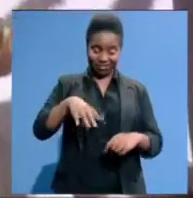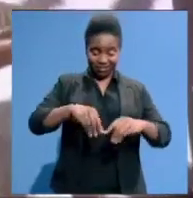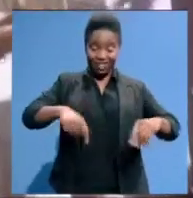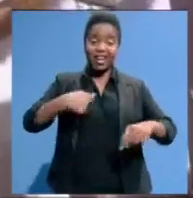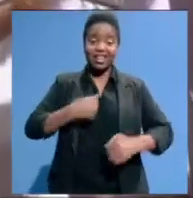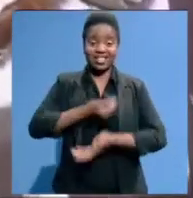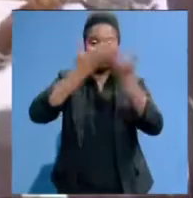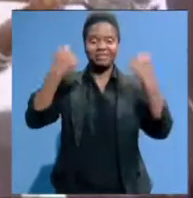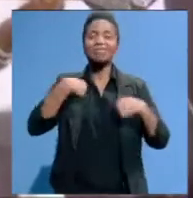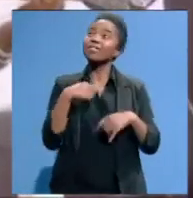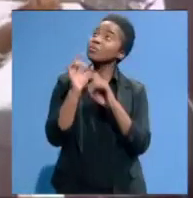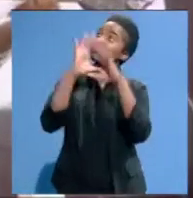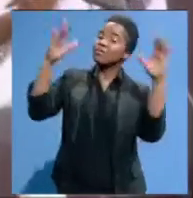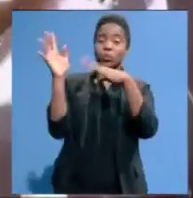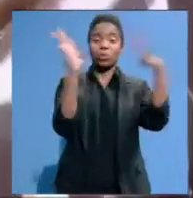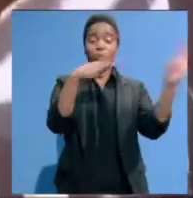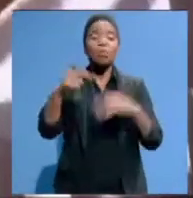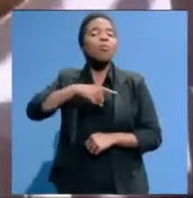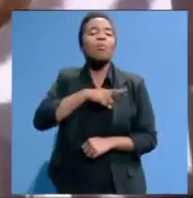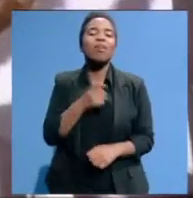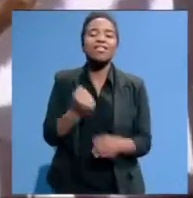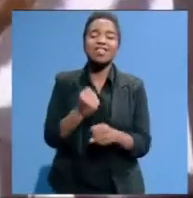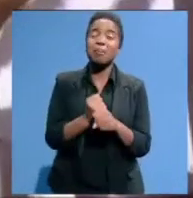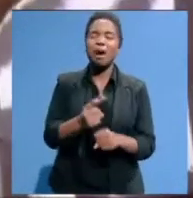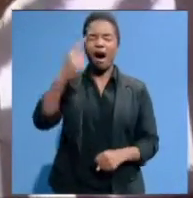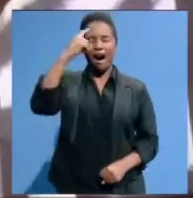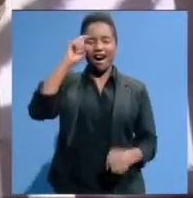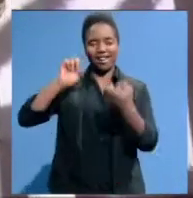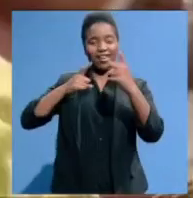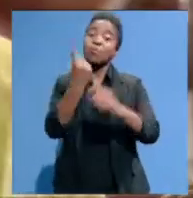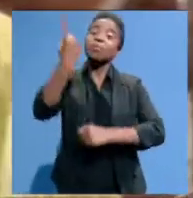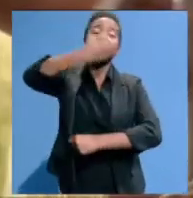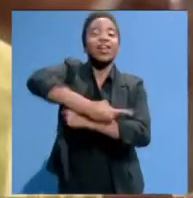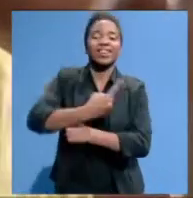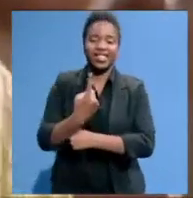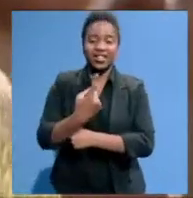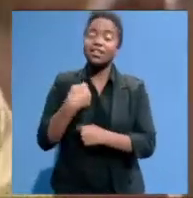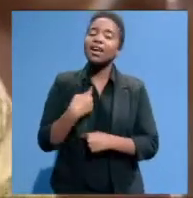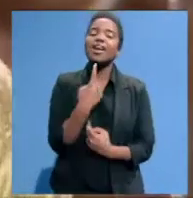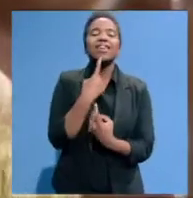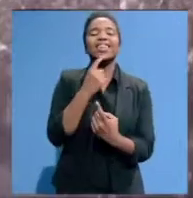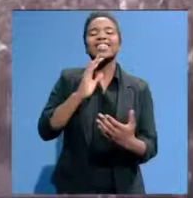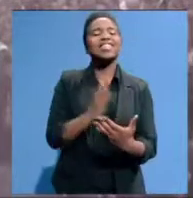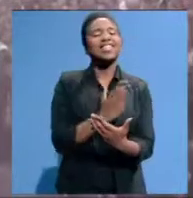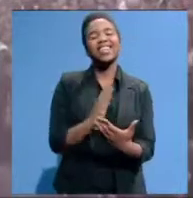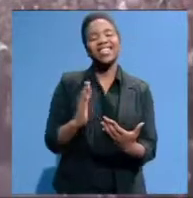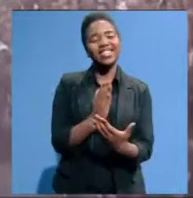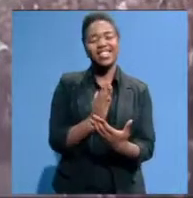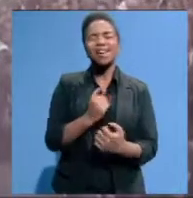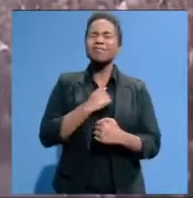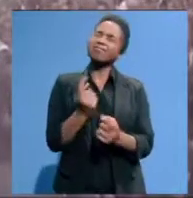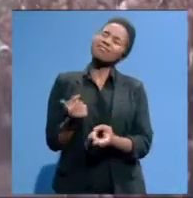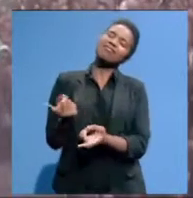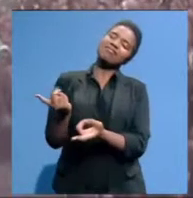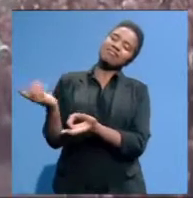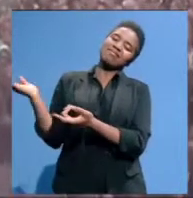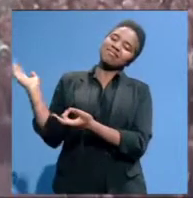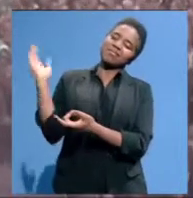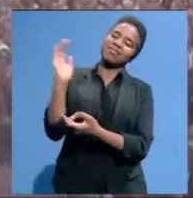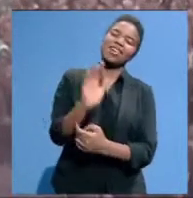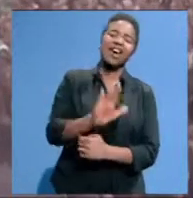grave and blew it up with the wind as to make reference one day. And I sang, My